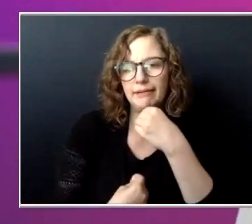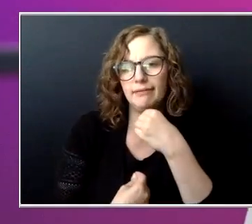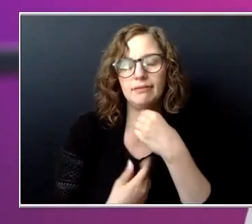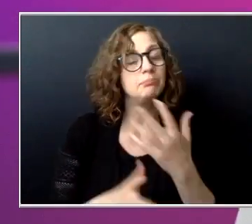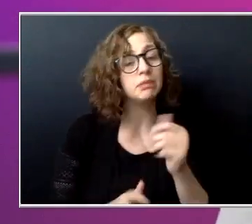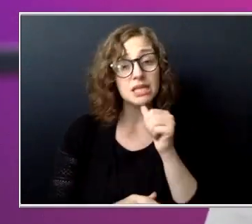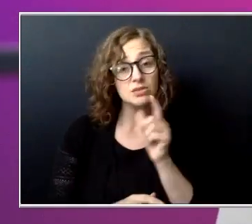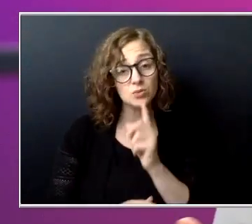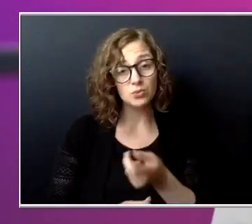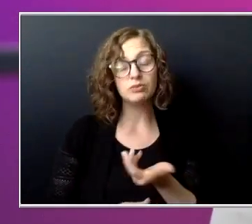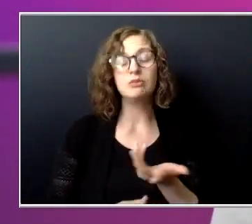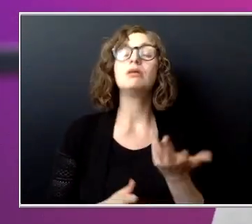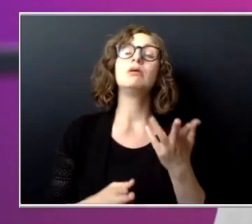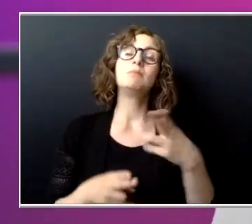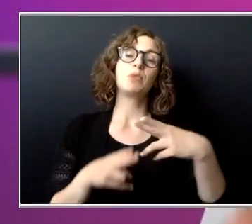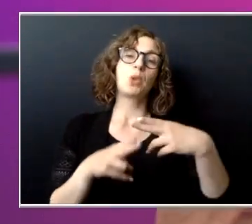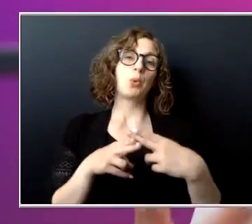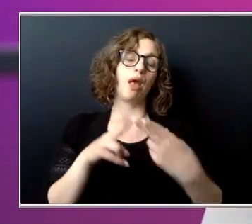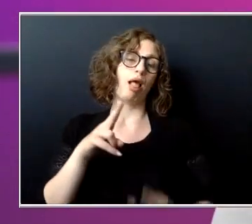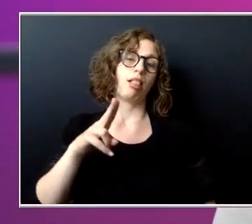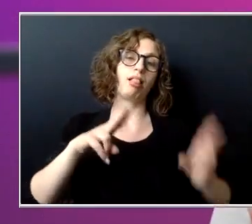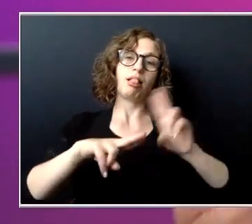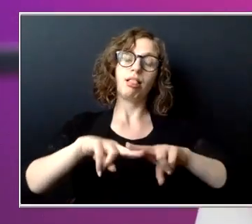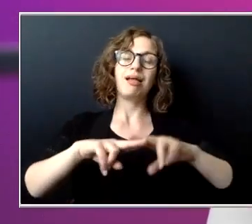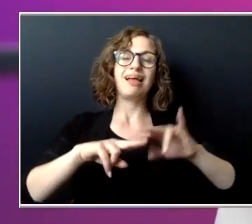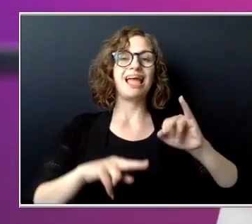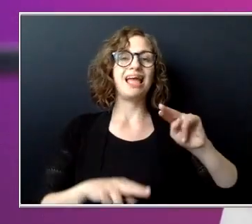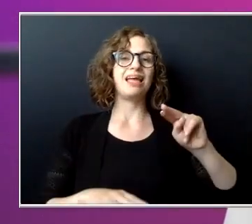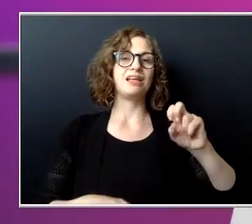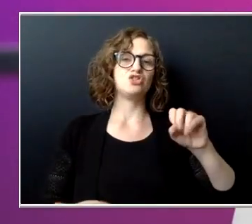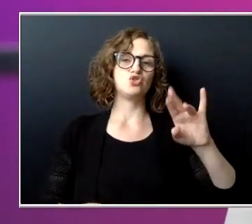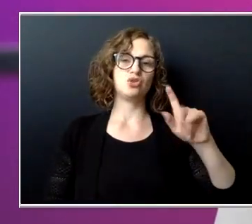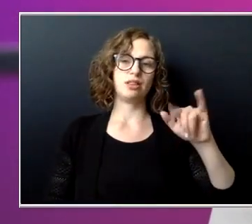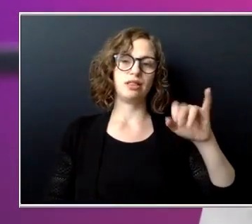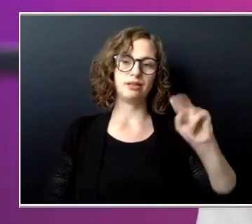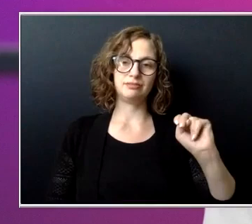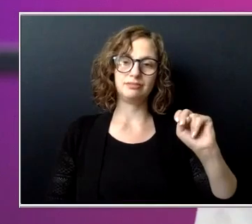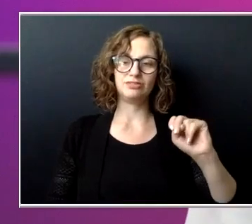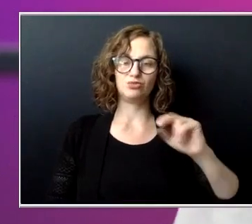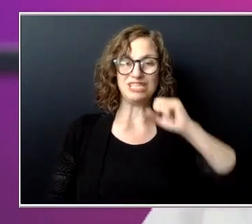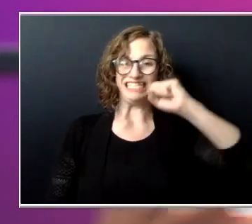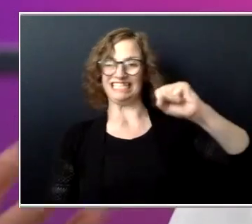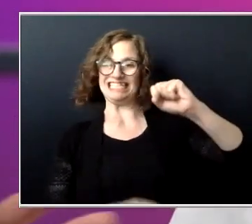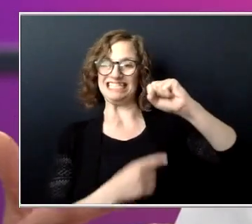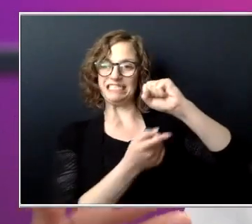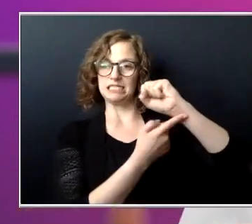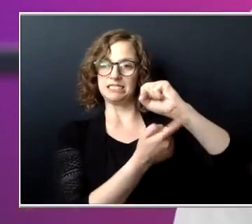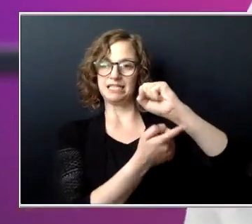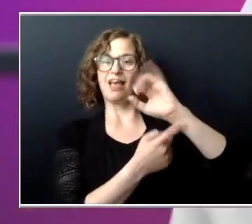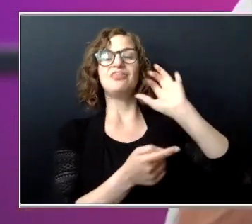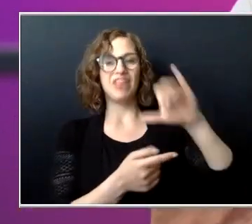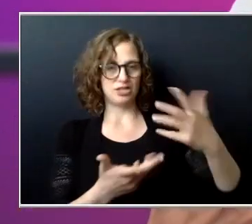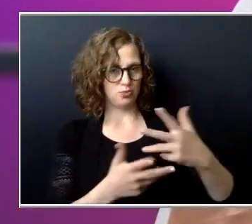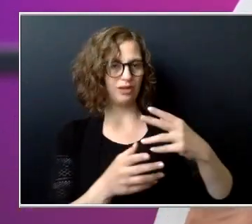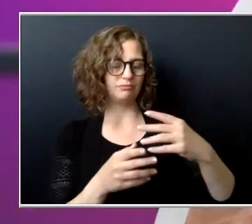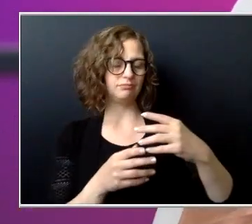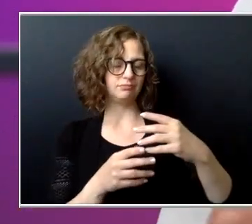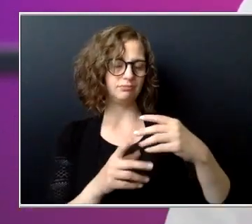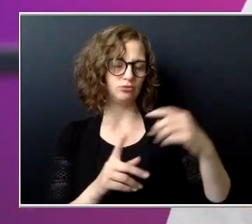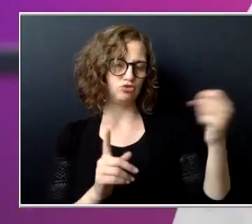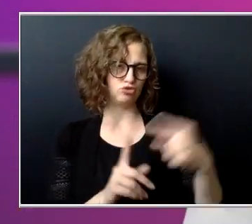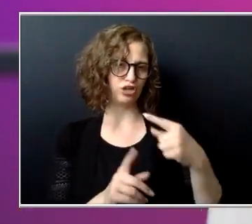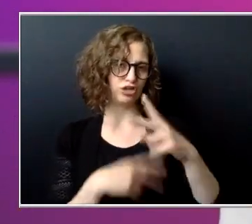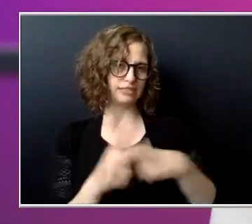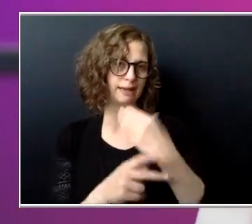insulin resistance really is the key that triggers type 2 diabetes. And so weight gain is associated on a population